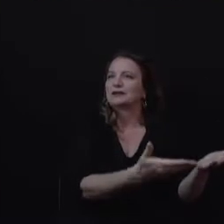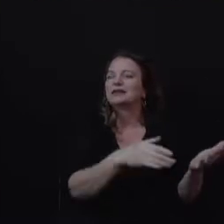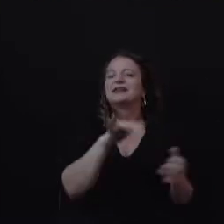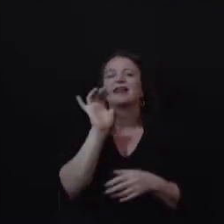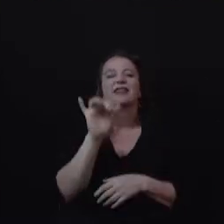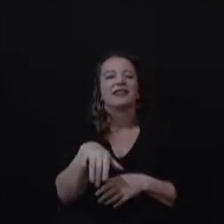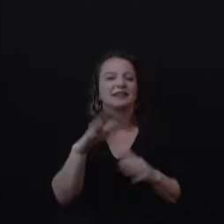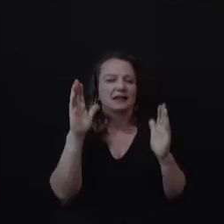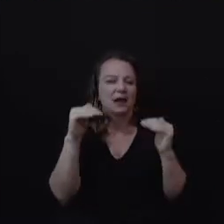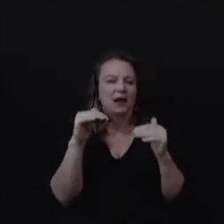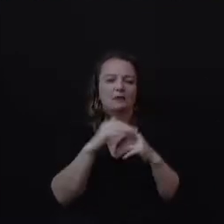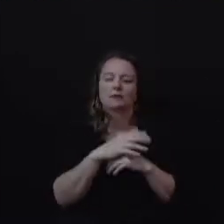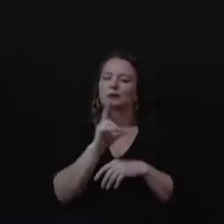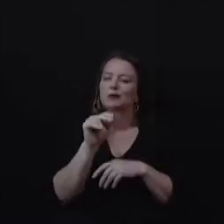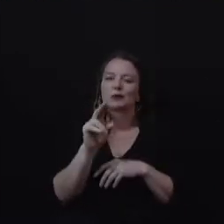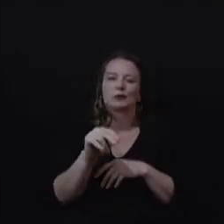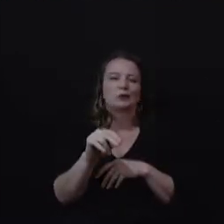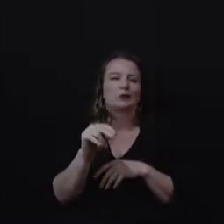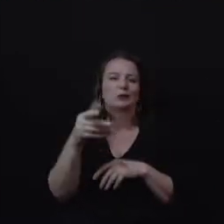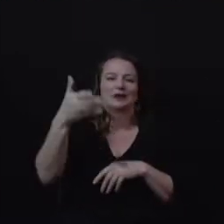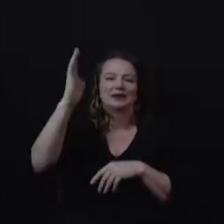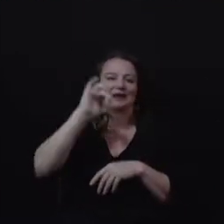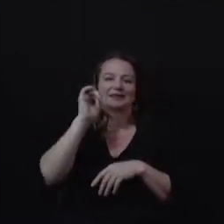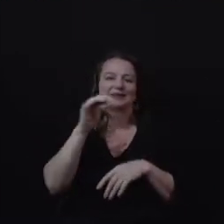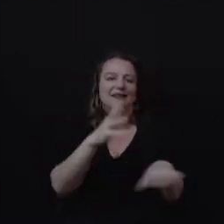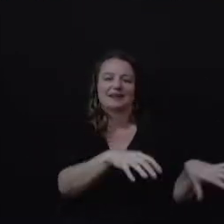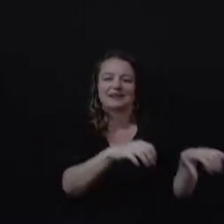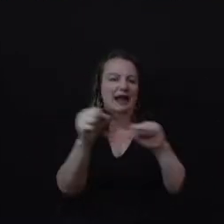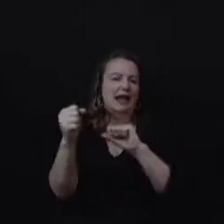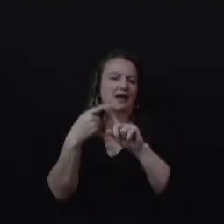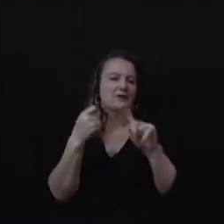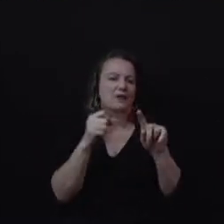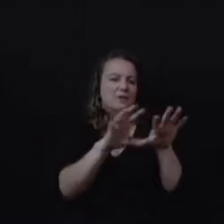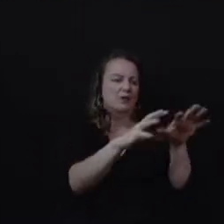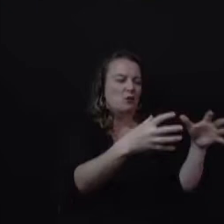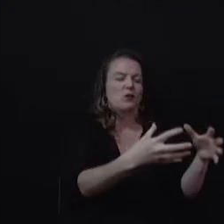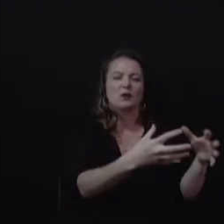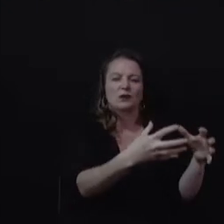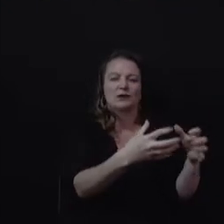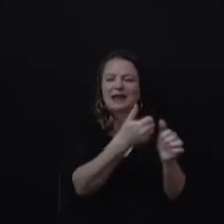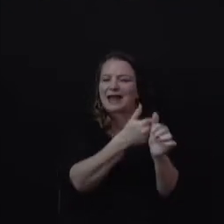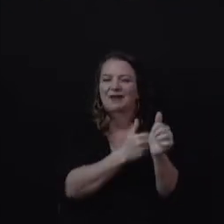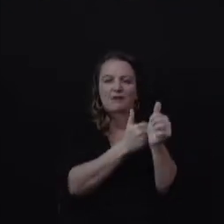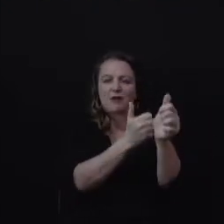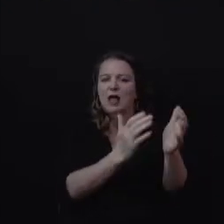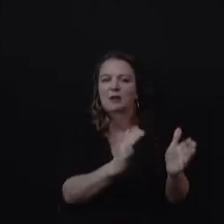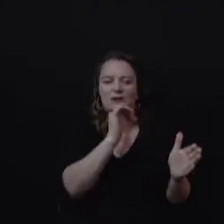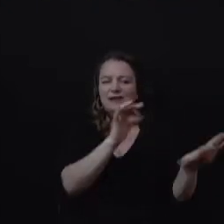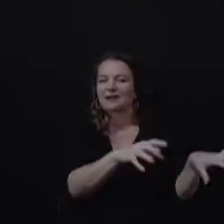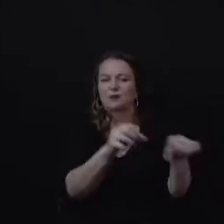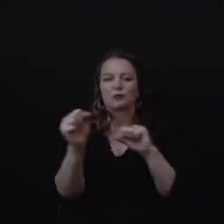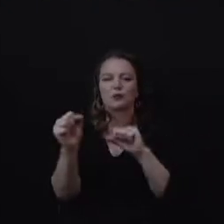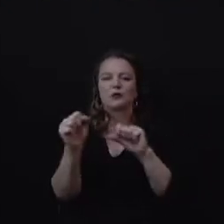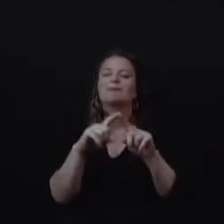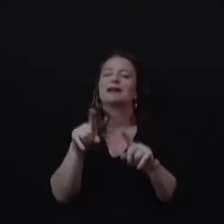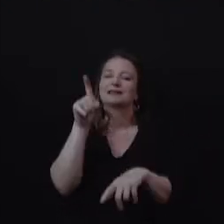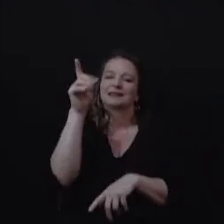No, he's not gonna take us out of the world. He's not gonna remove every problem, but he's gonna keep us.